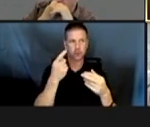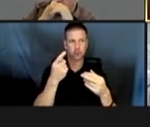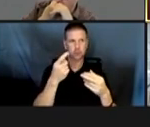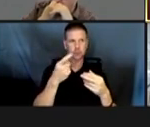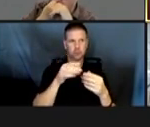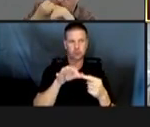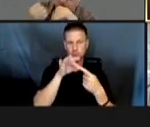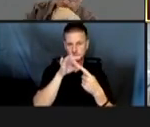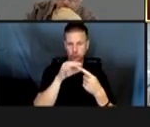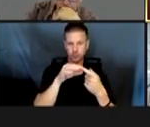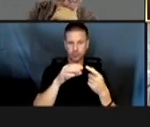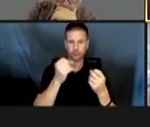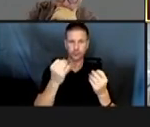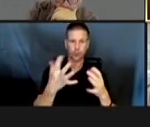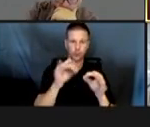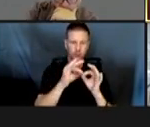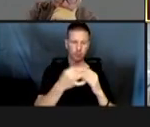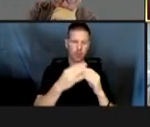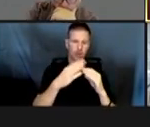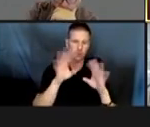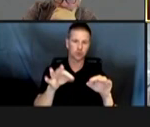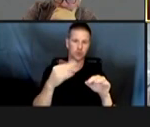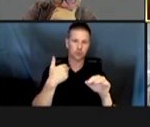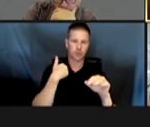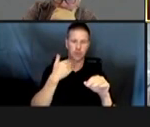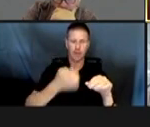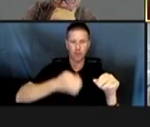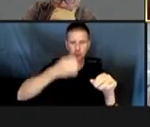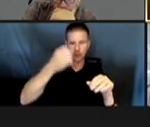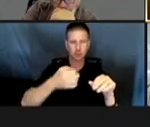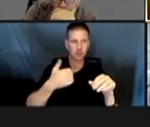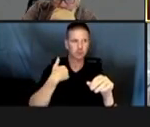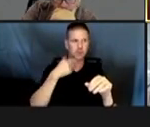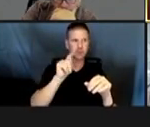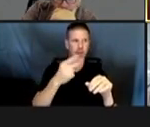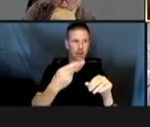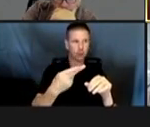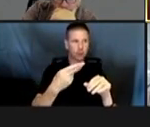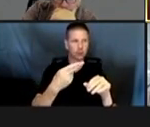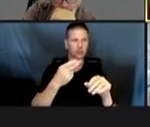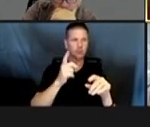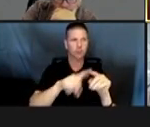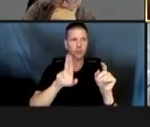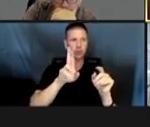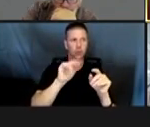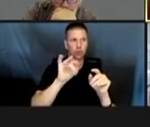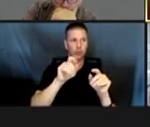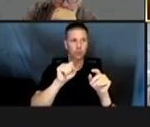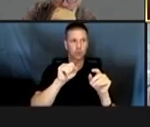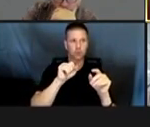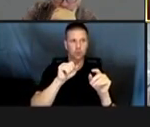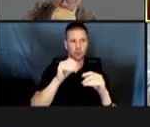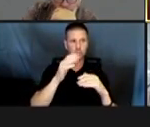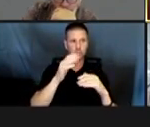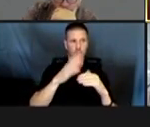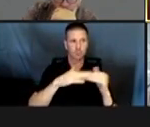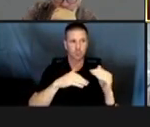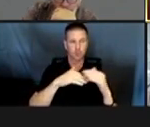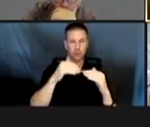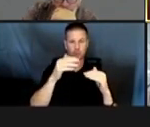nuances, if it's multifamily housing, if it has elevators, if it has townhouses, but the units built